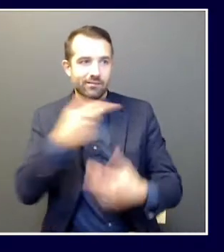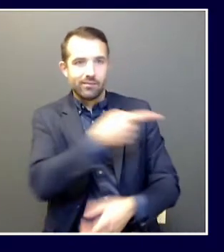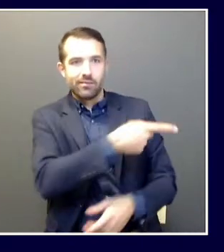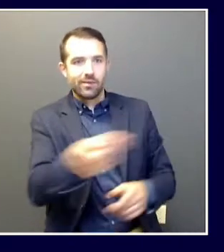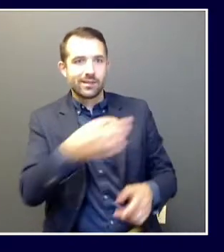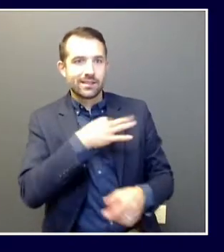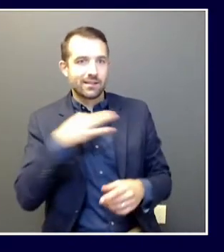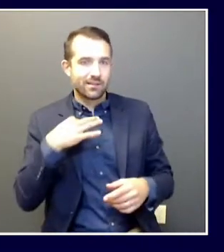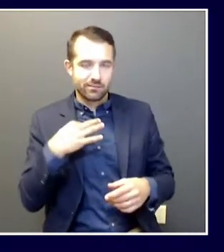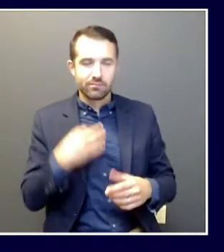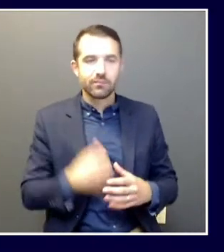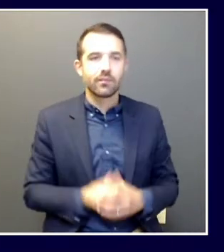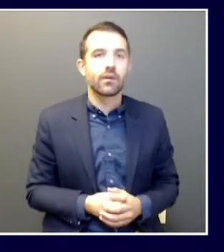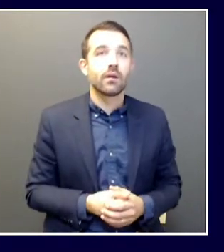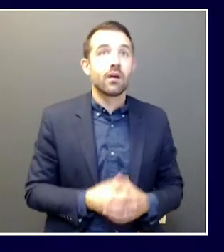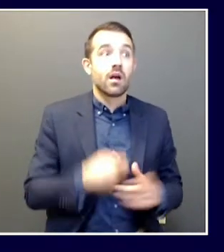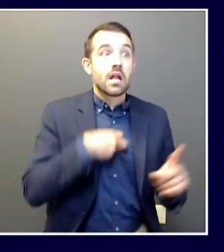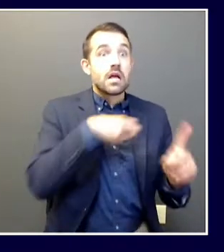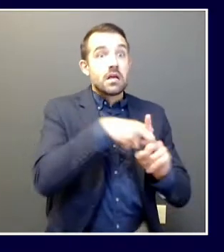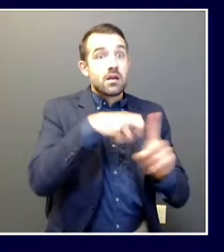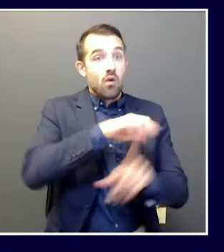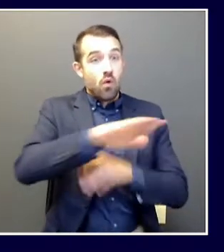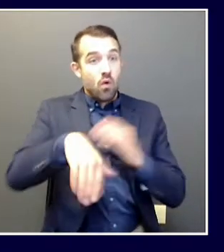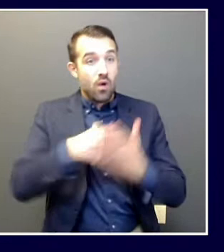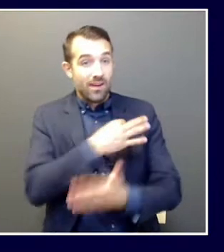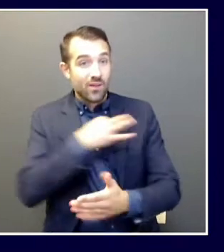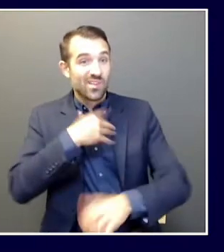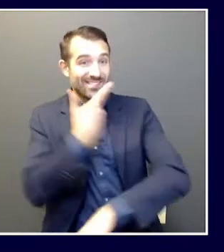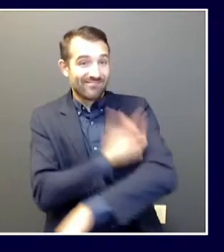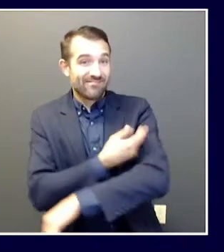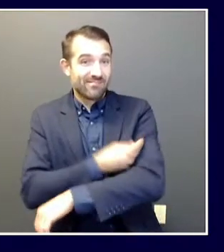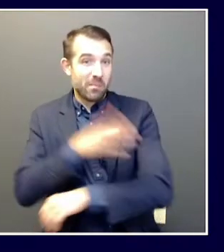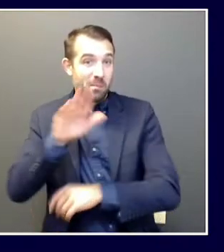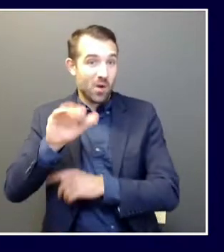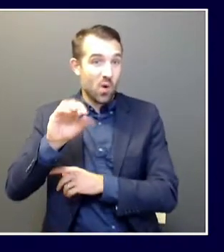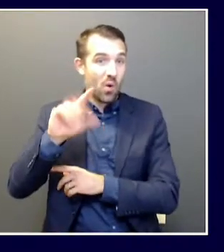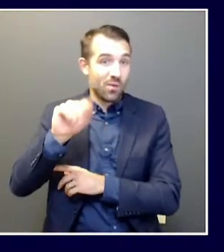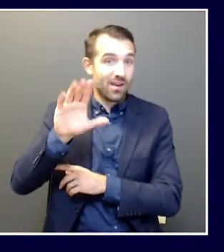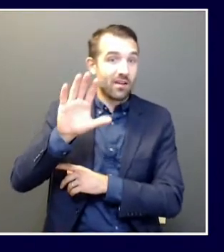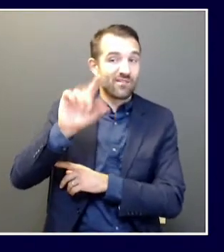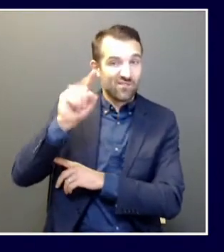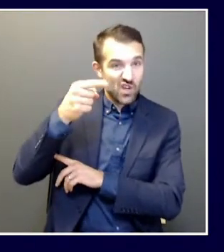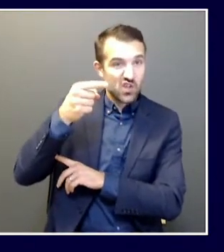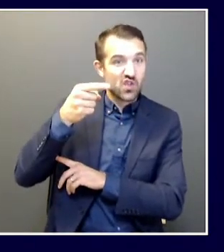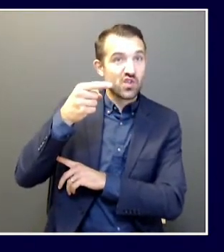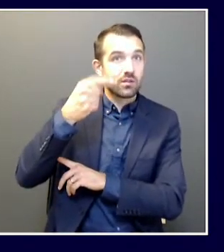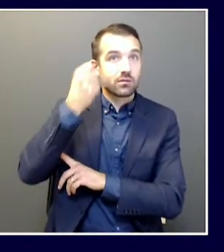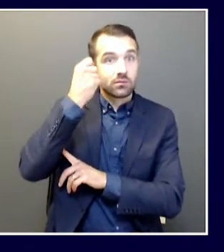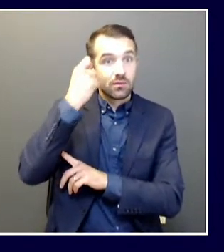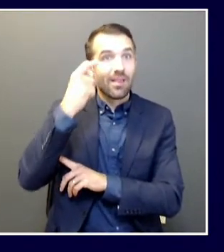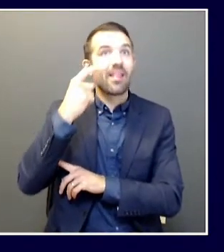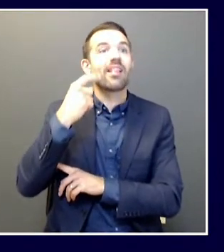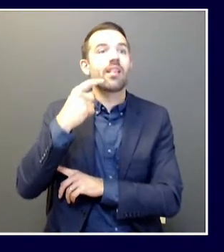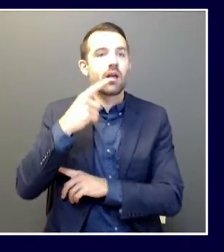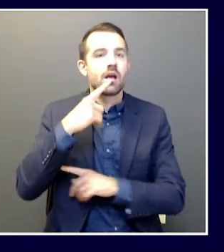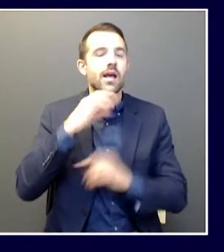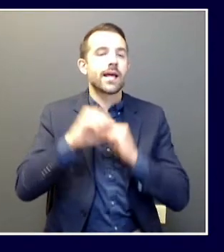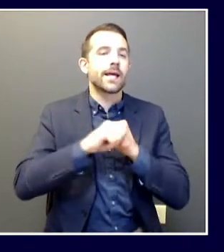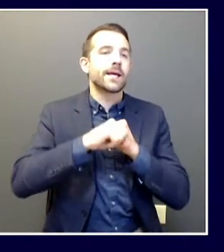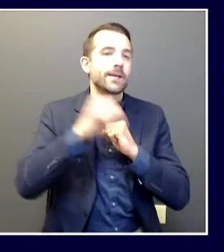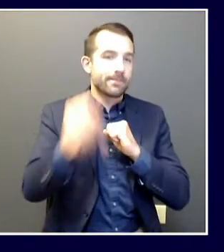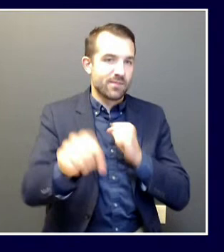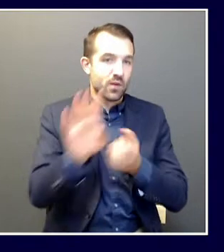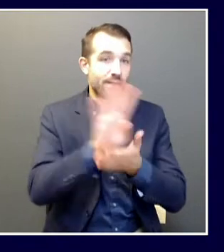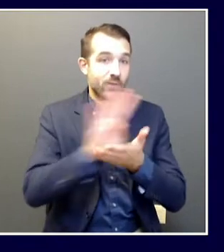basic October 1st. We decided to allow another 4 weeks to have those facilities have that little extra time to work with those